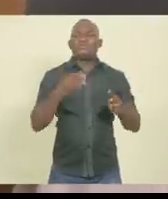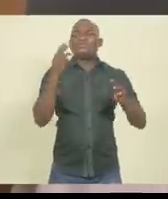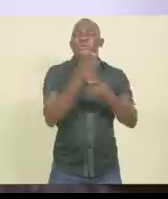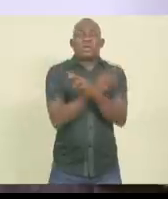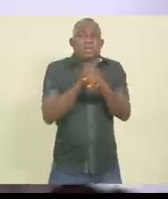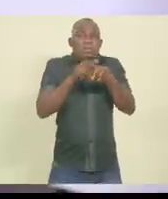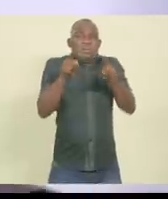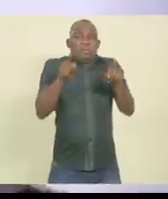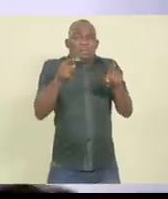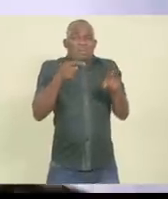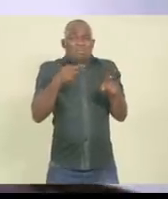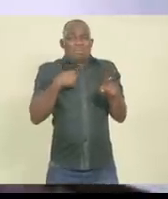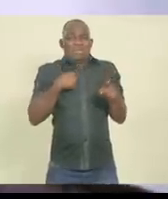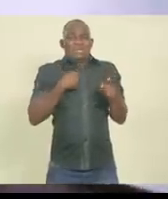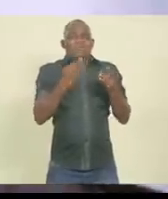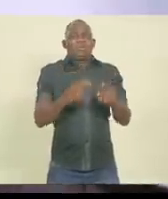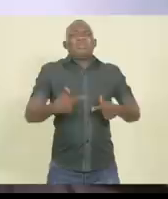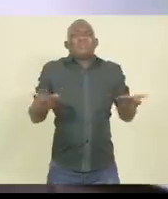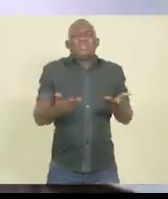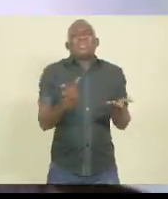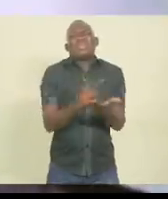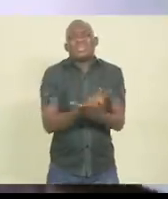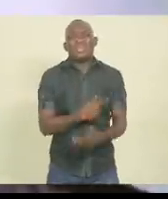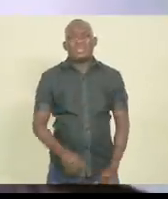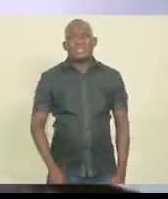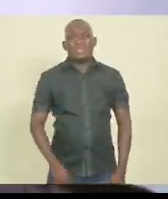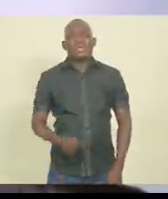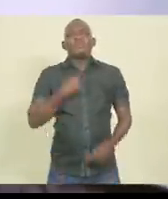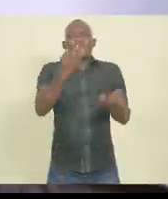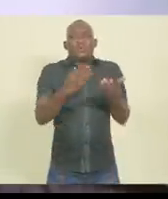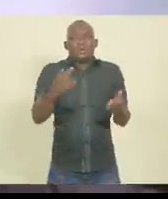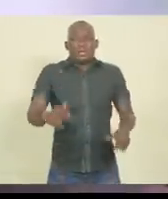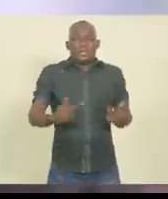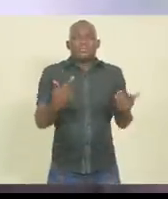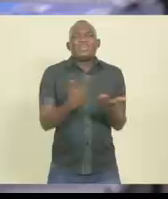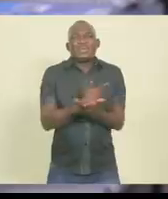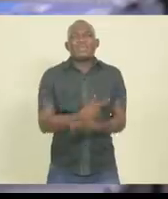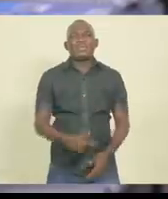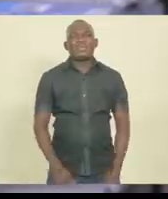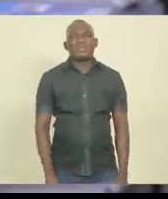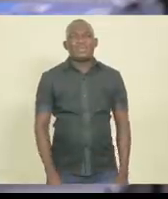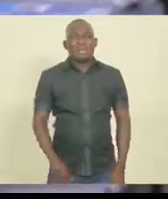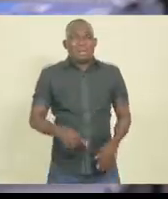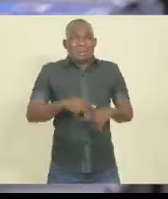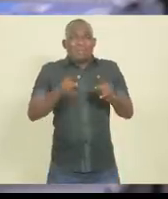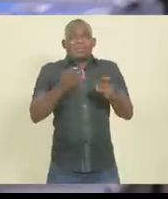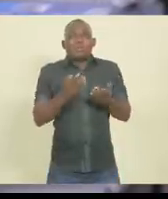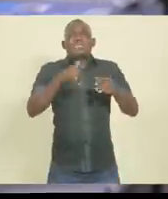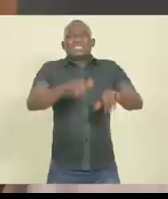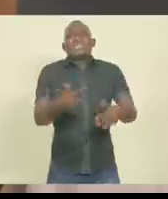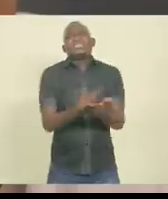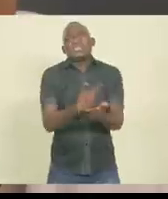But I wanted to live here. I wanted to leave Ghana. Not stay here.